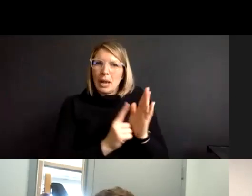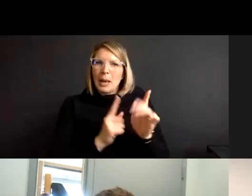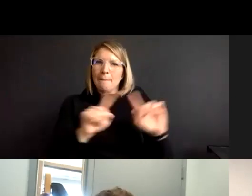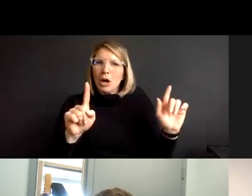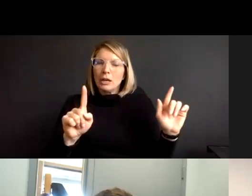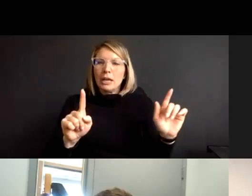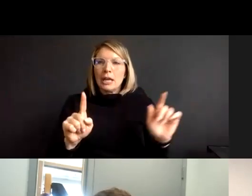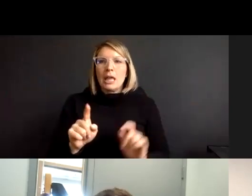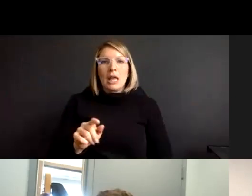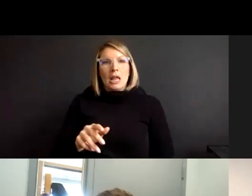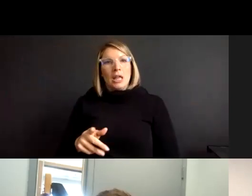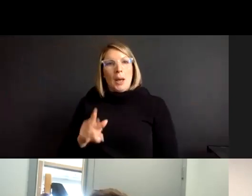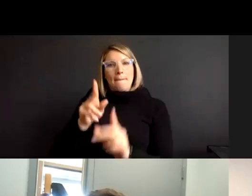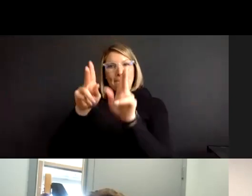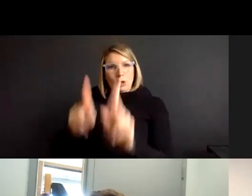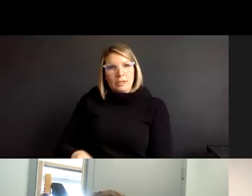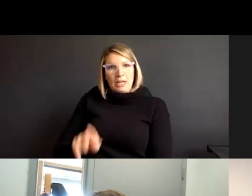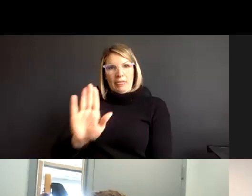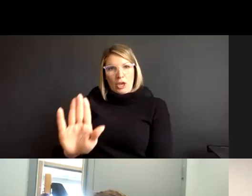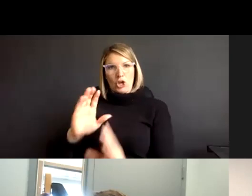of communication cannot